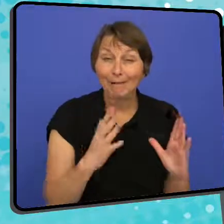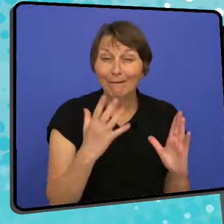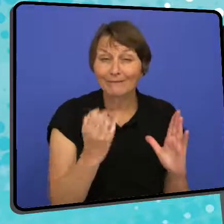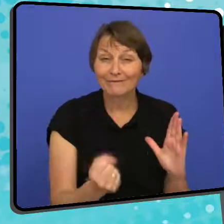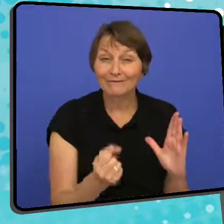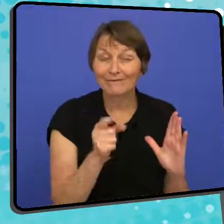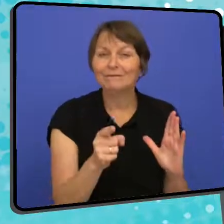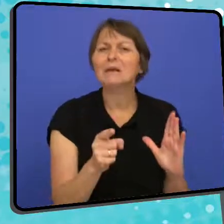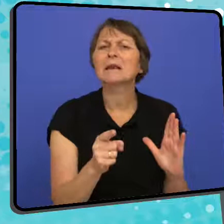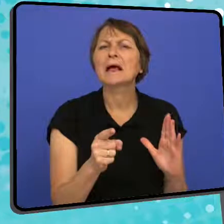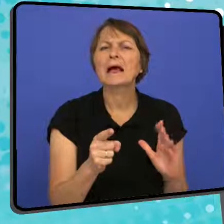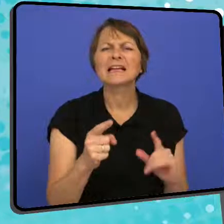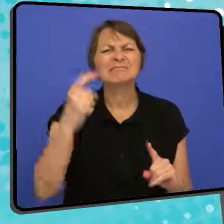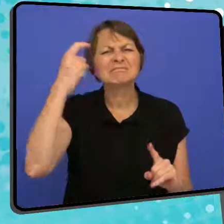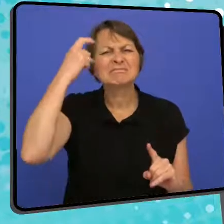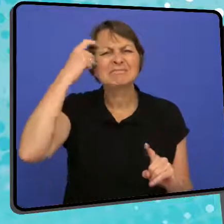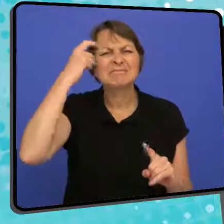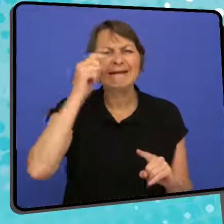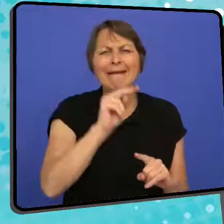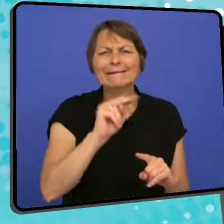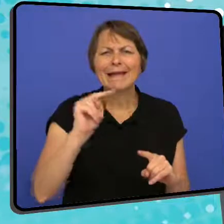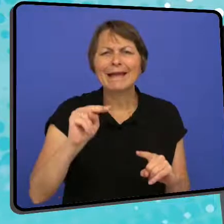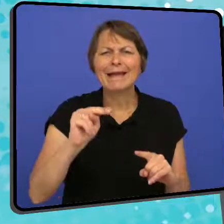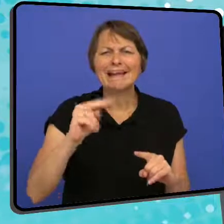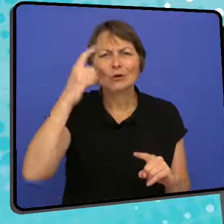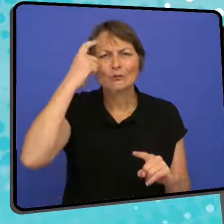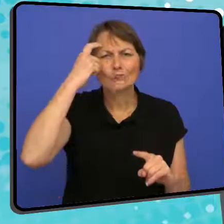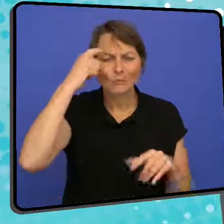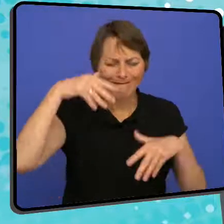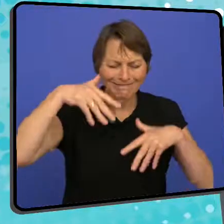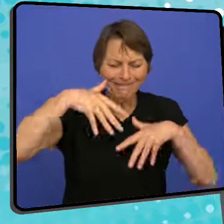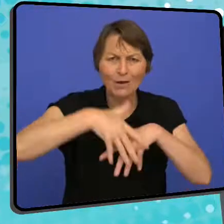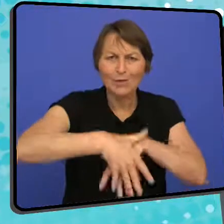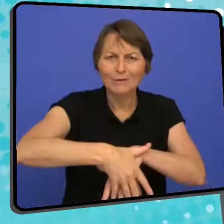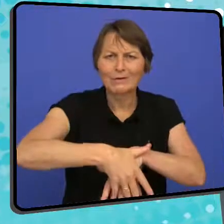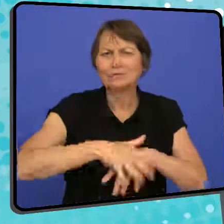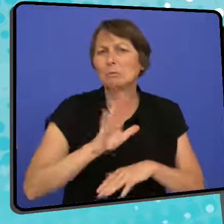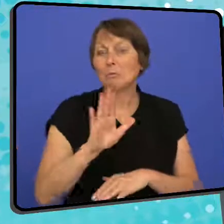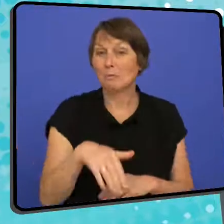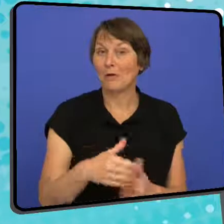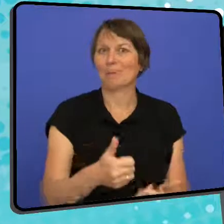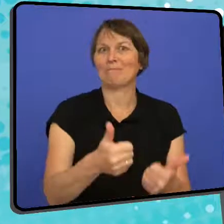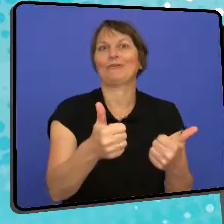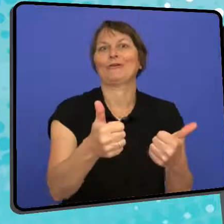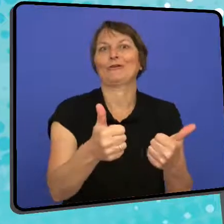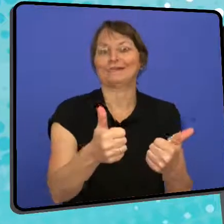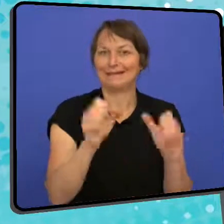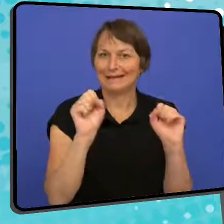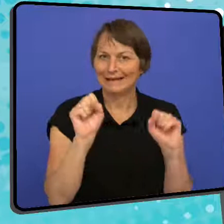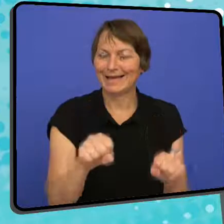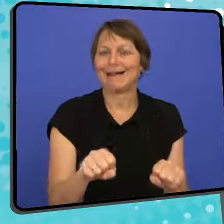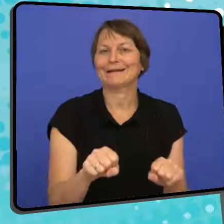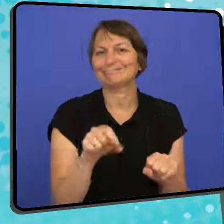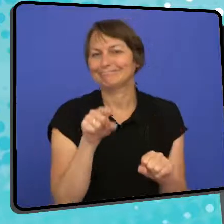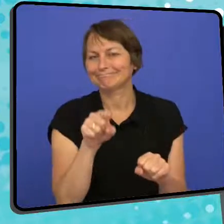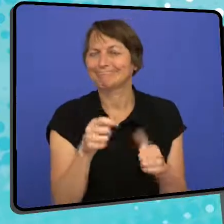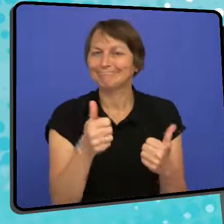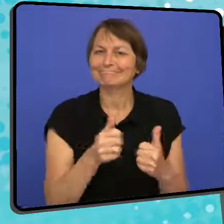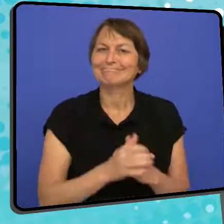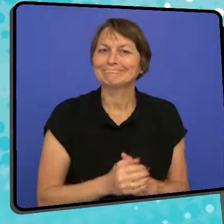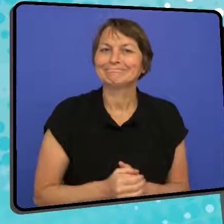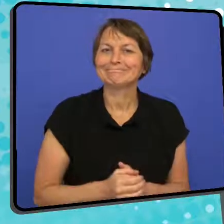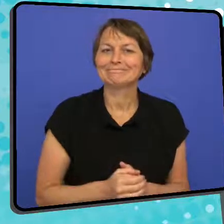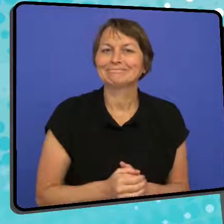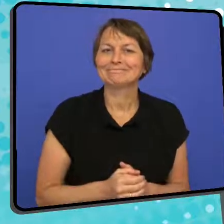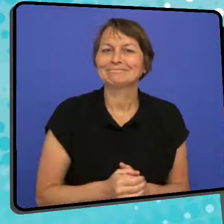neural networks and different frameworks going on. So that's even better to show that that's kind of part of everything.